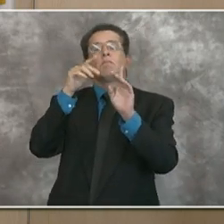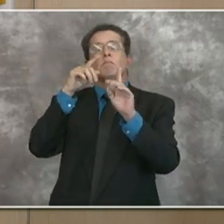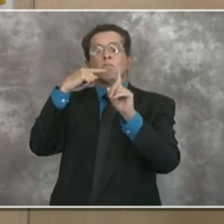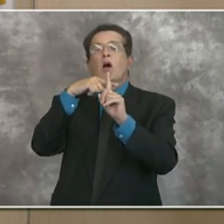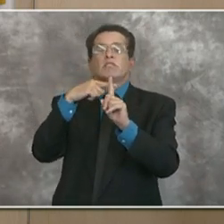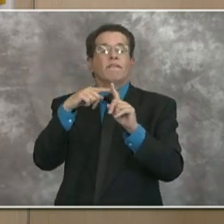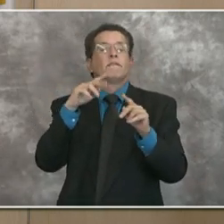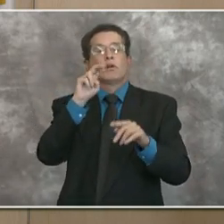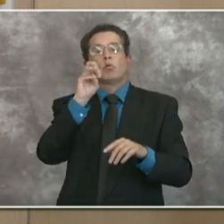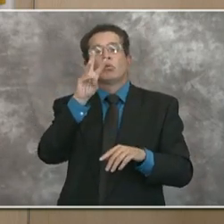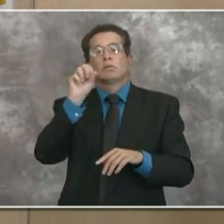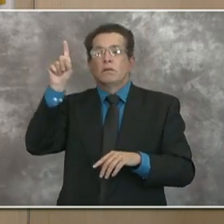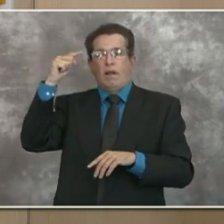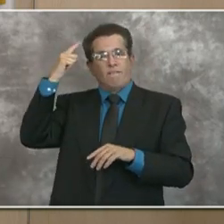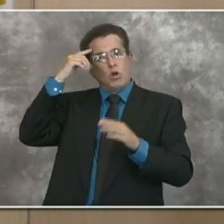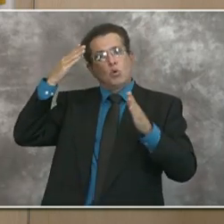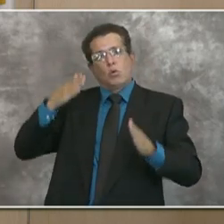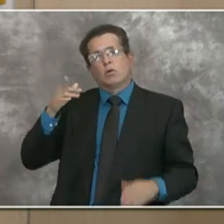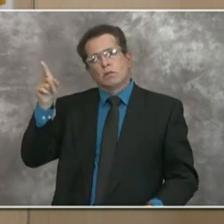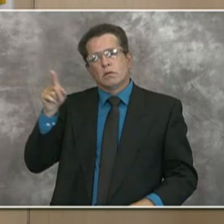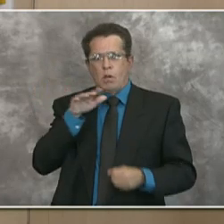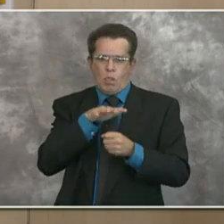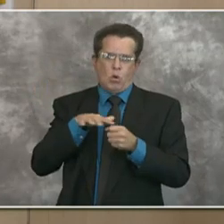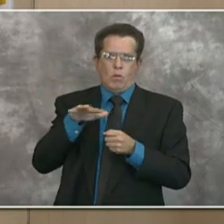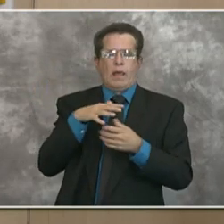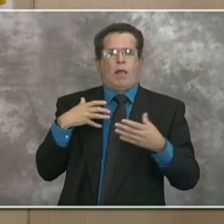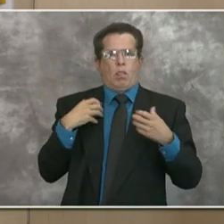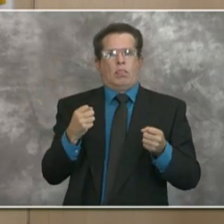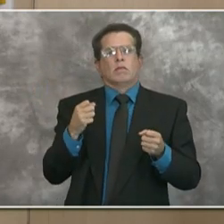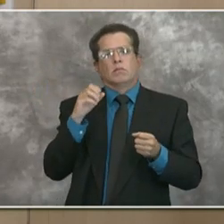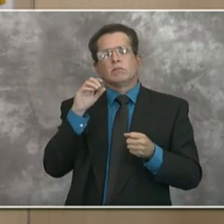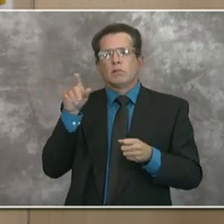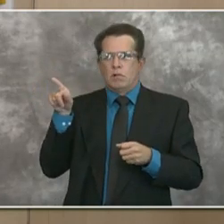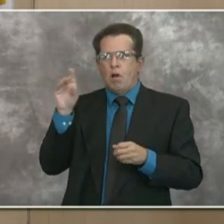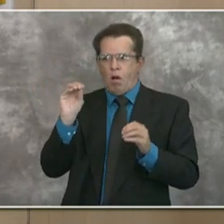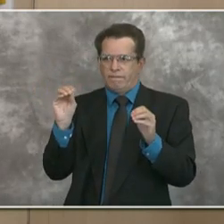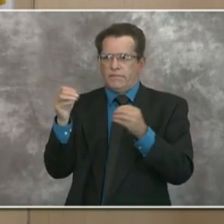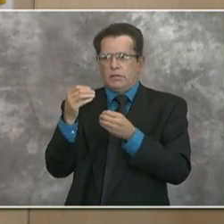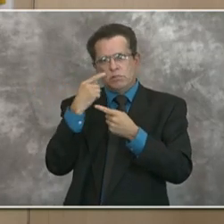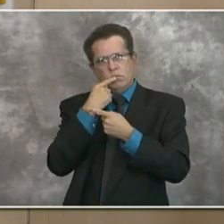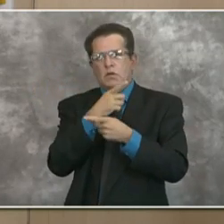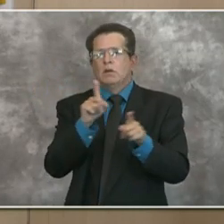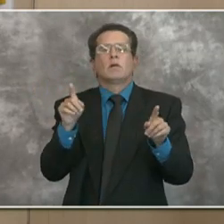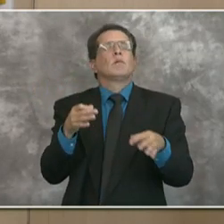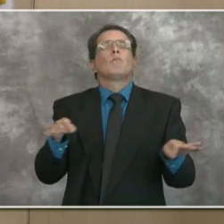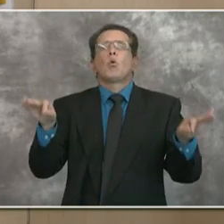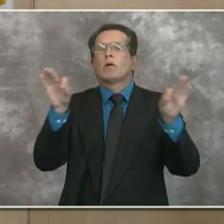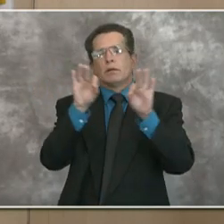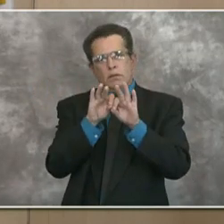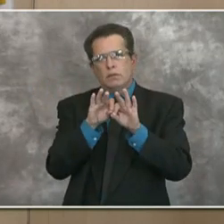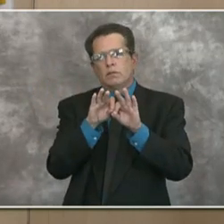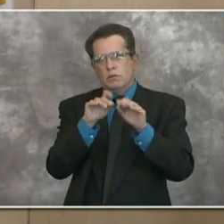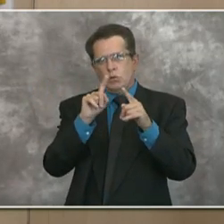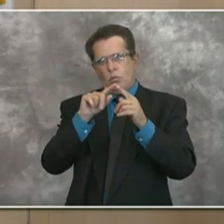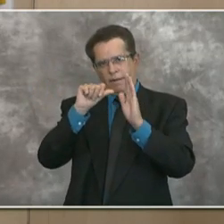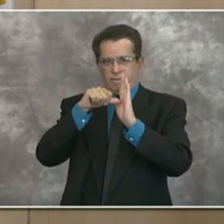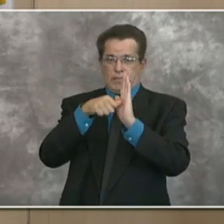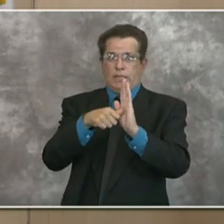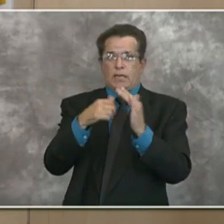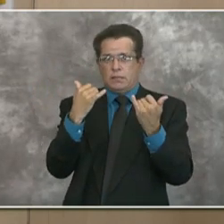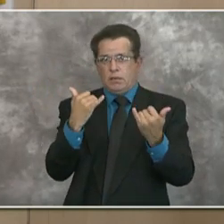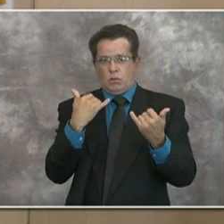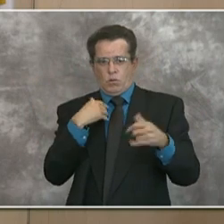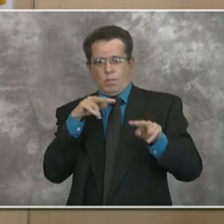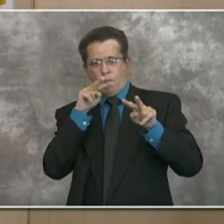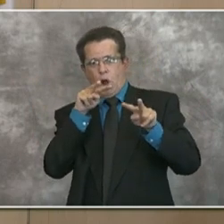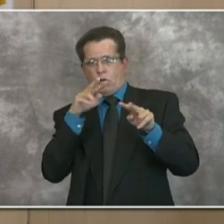from our governor and about our local health officer's order. It is important to emphasize, however, that as we monitor